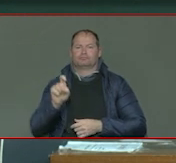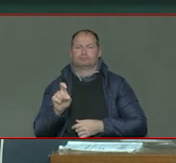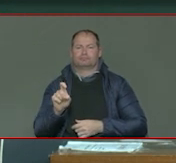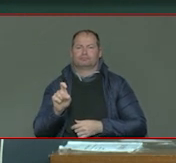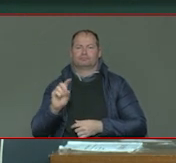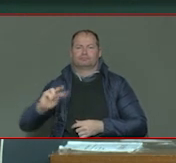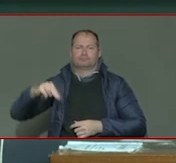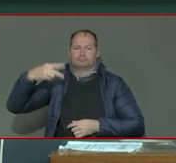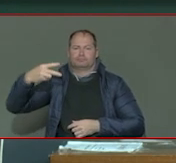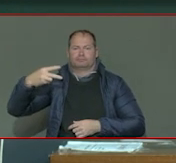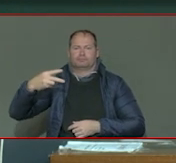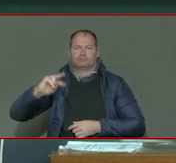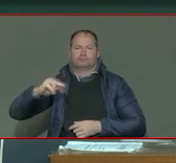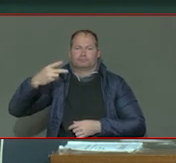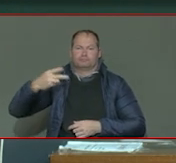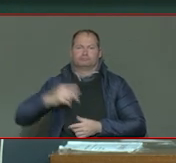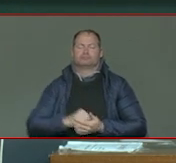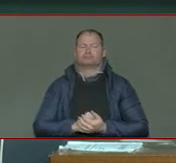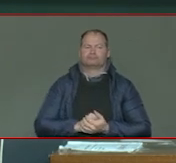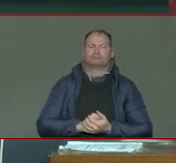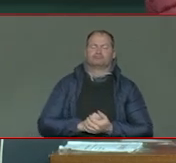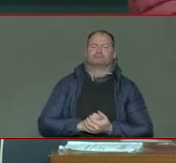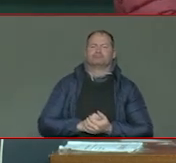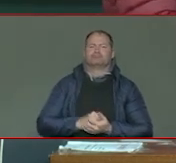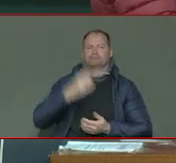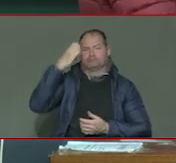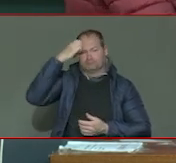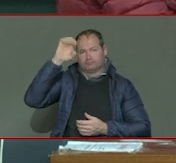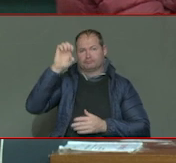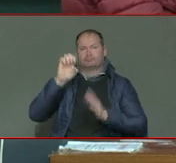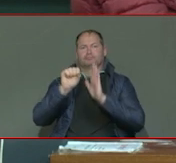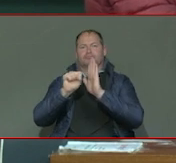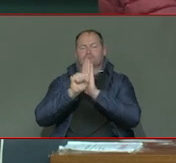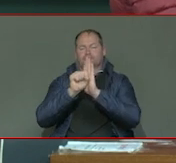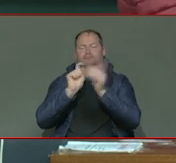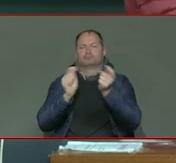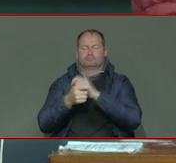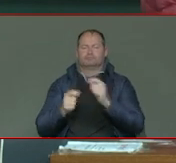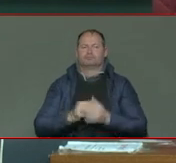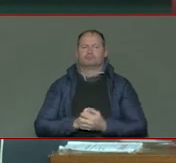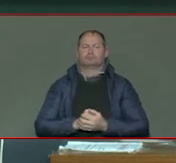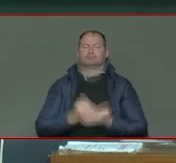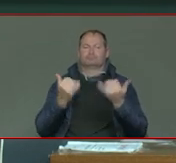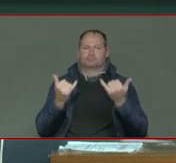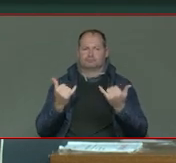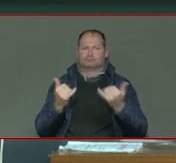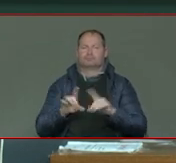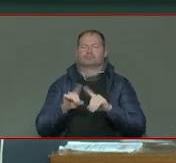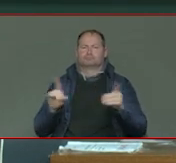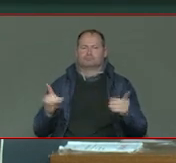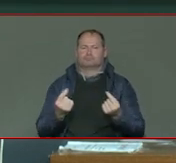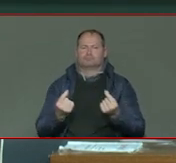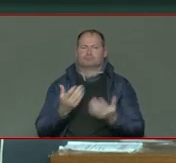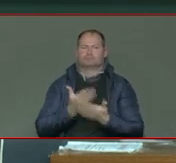took it to the top and I changed the sign to x to the power negative 2. I used my exponential laws. Now I'm going to differentiate. And when